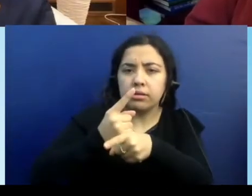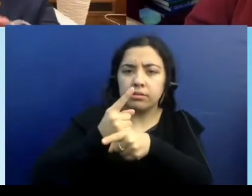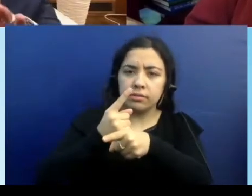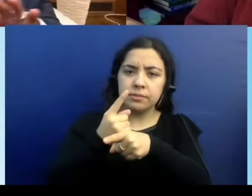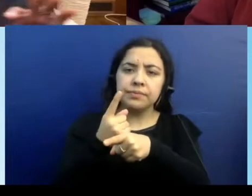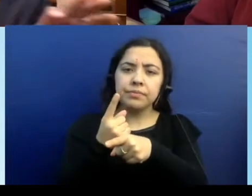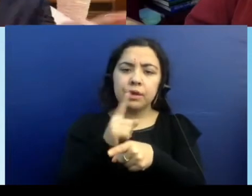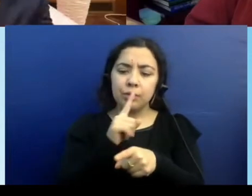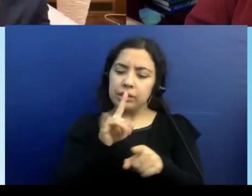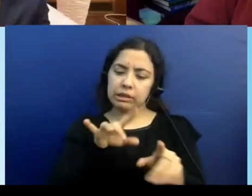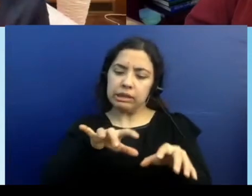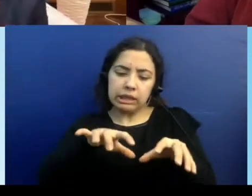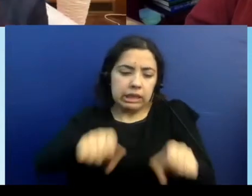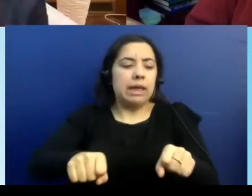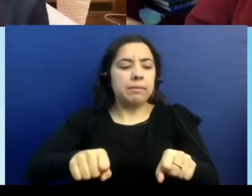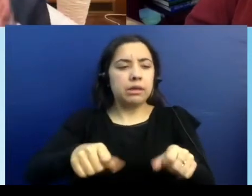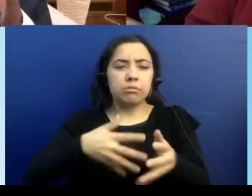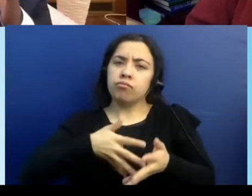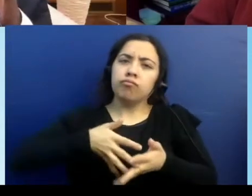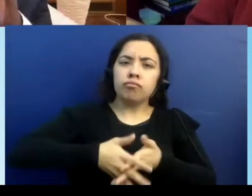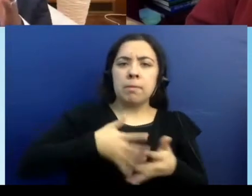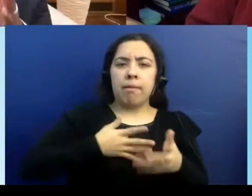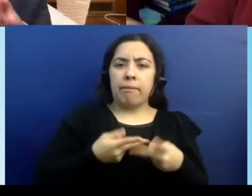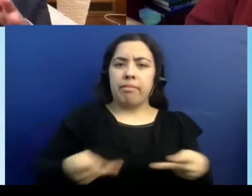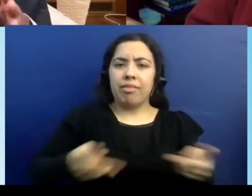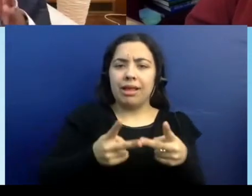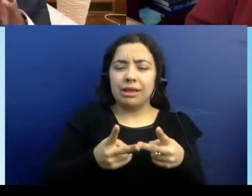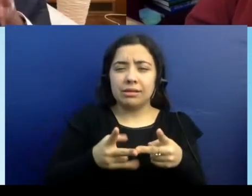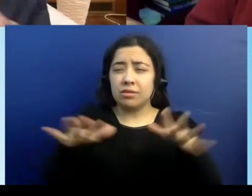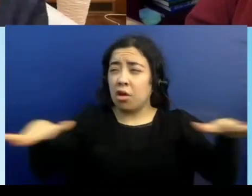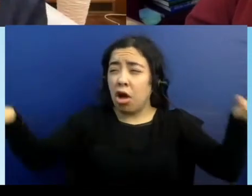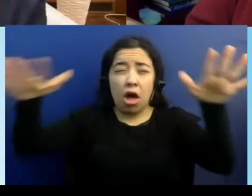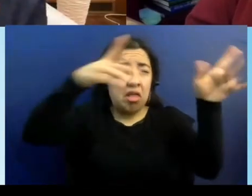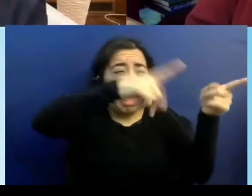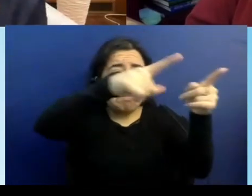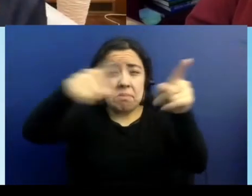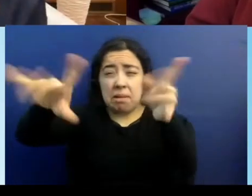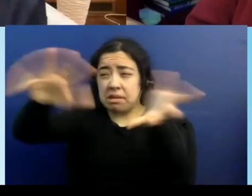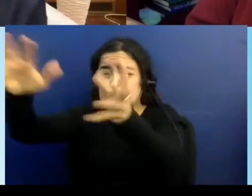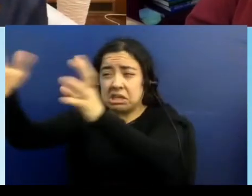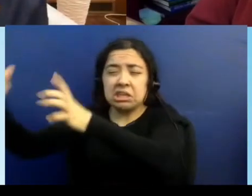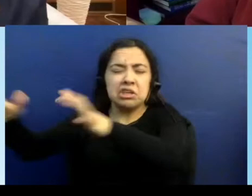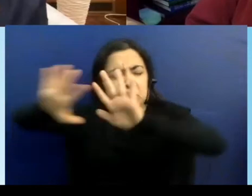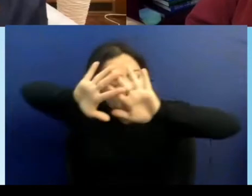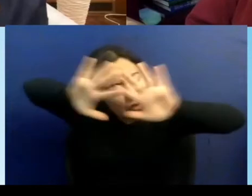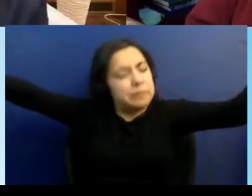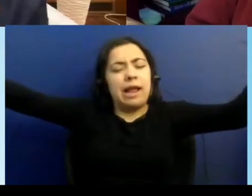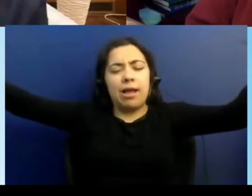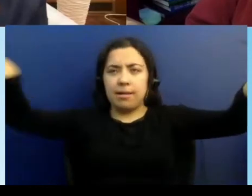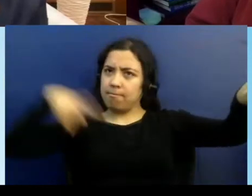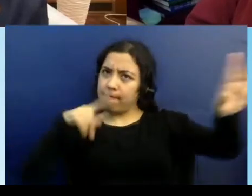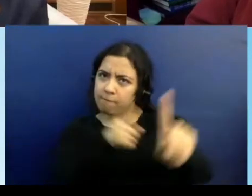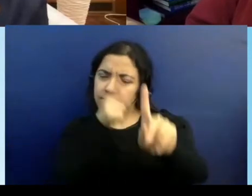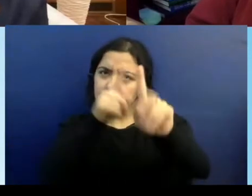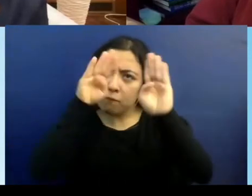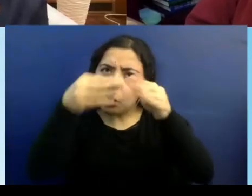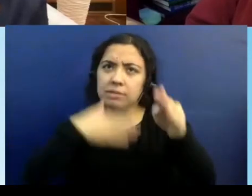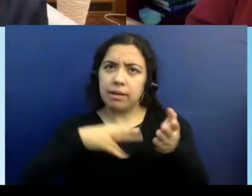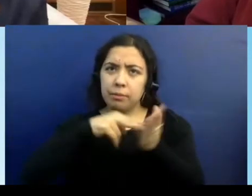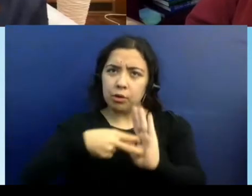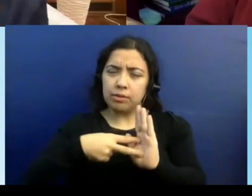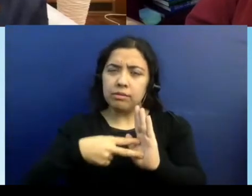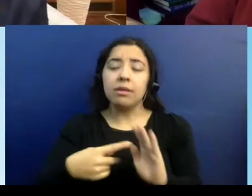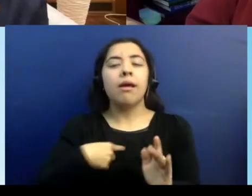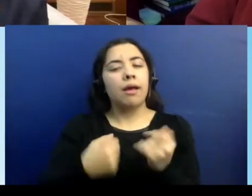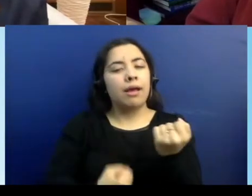your place, screening out all the noise, but being really focused on purpose. So I think I would advocate for Just